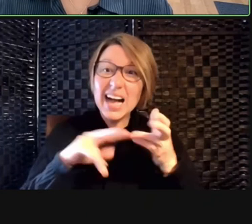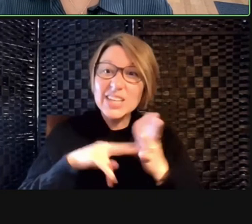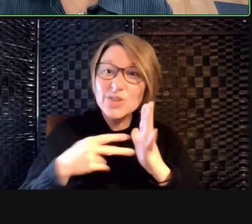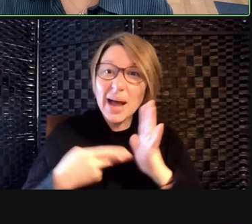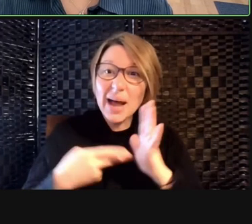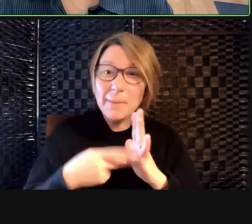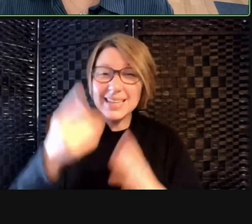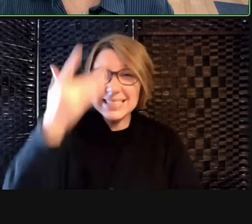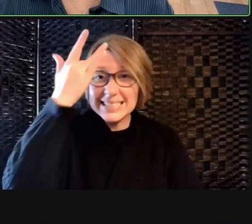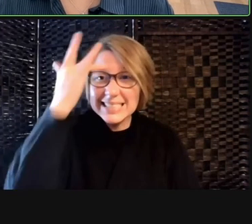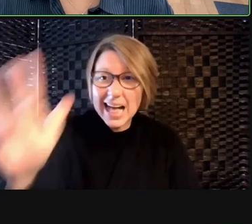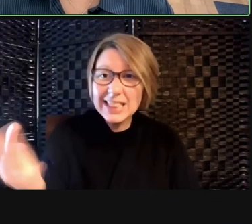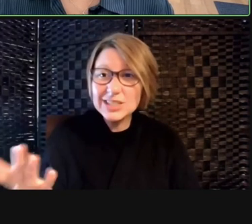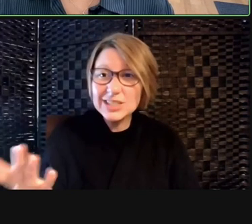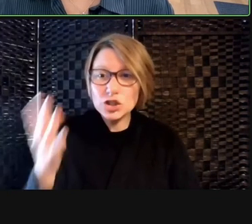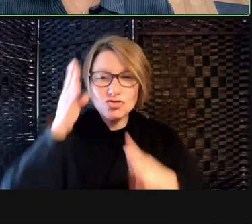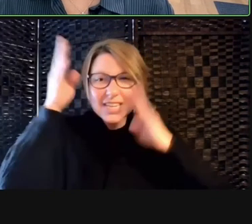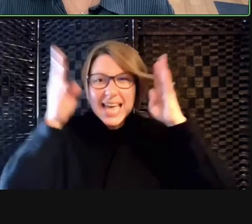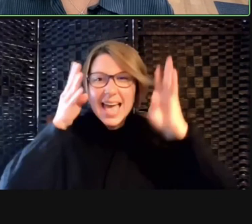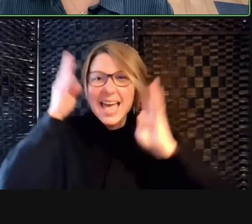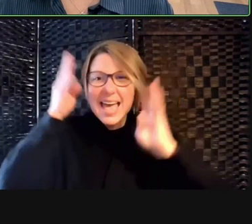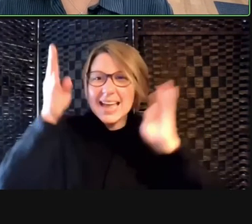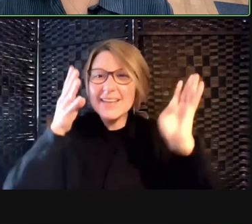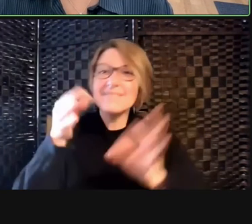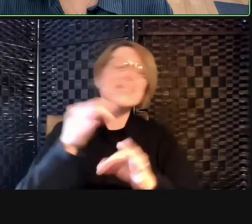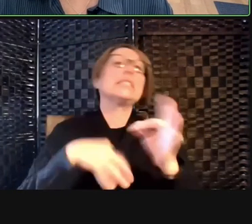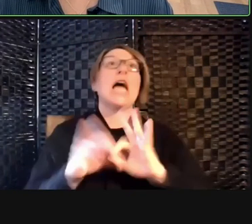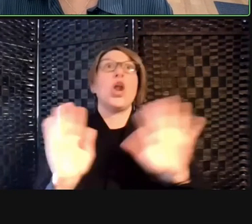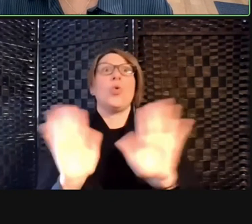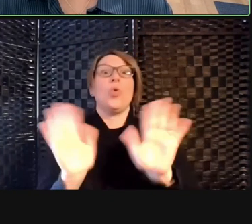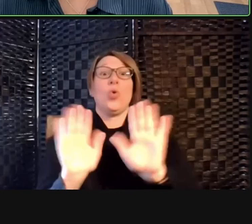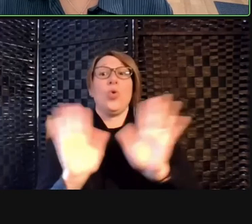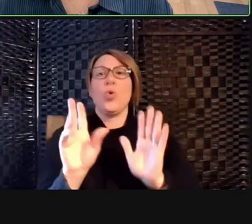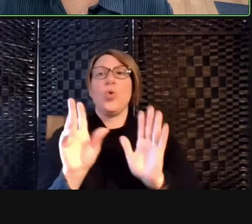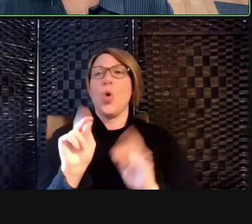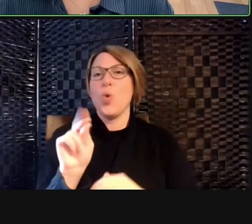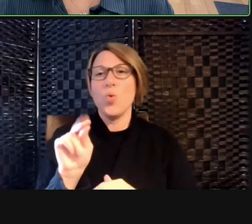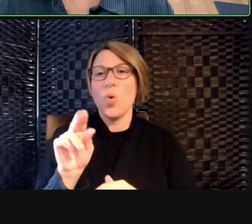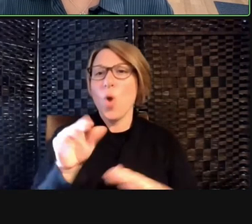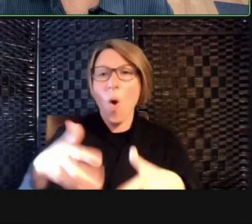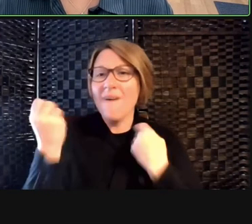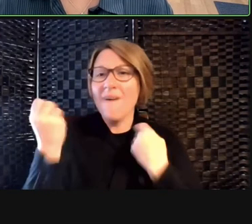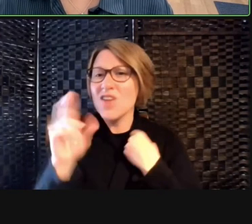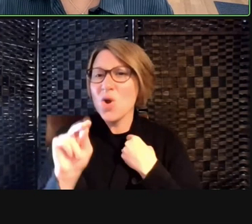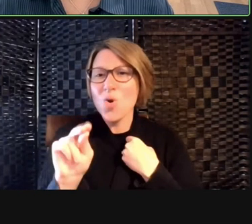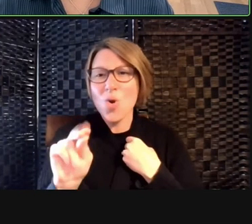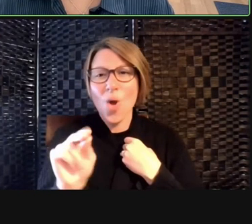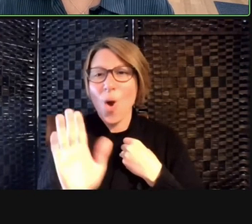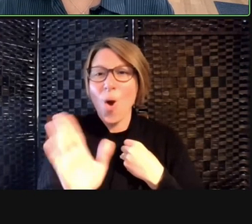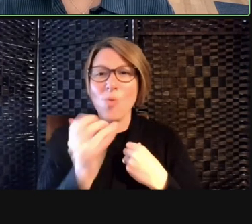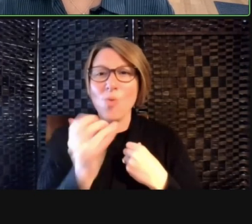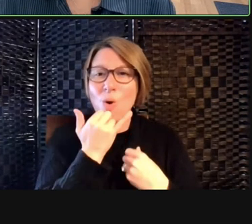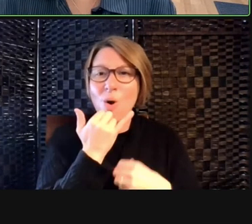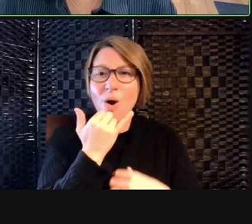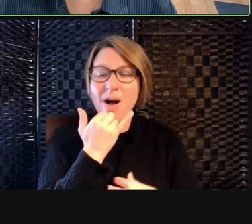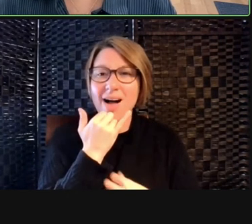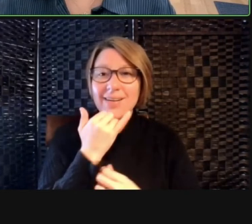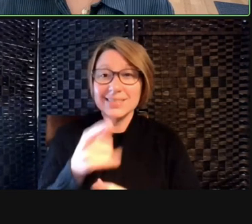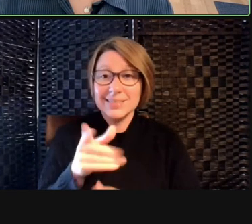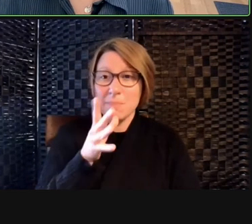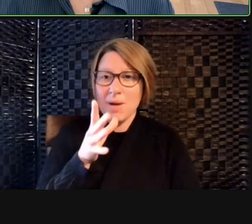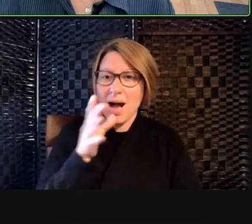so intelligent and creative. And instead of being like, no, that's not what we do with the air conditioning vent. That's not what we do. his